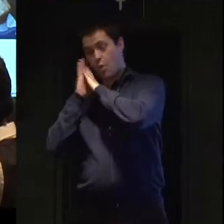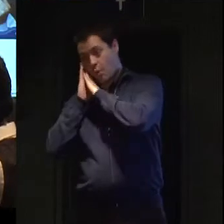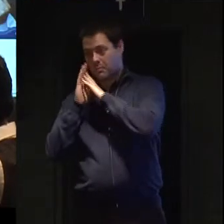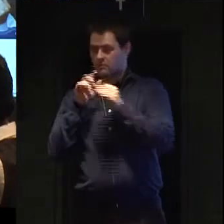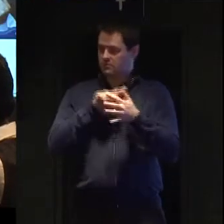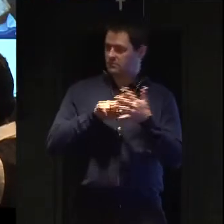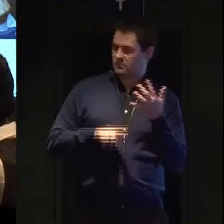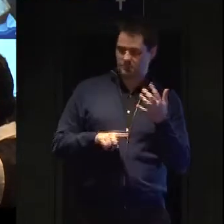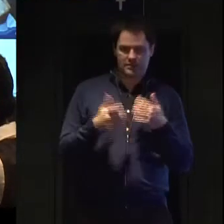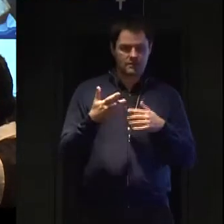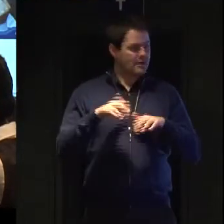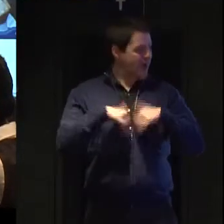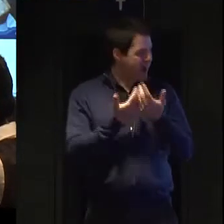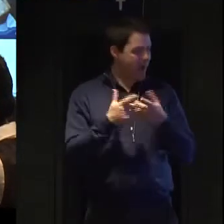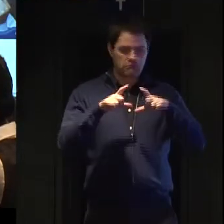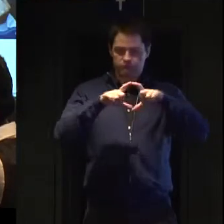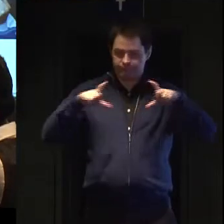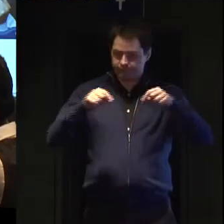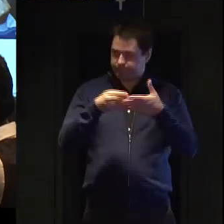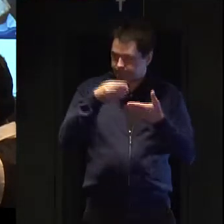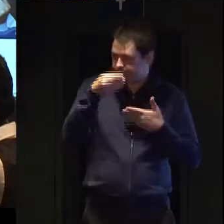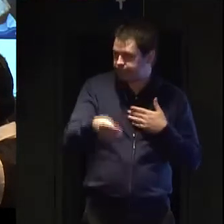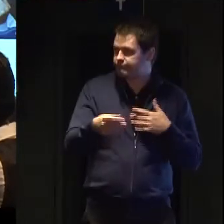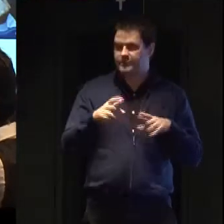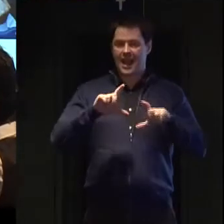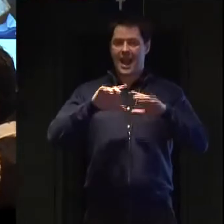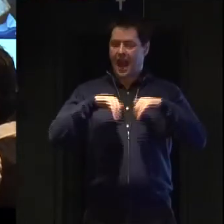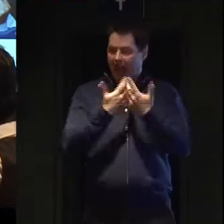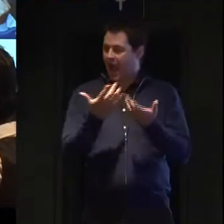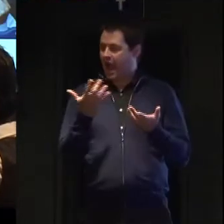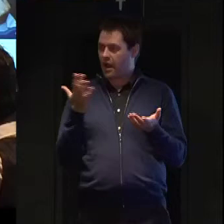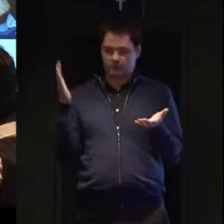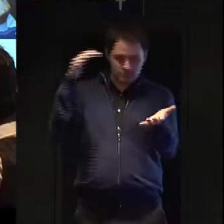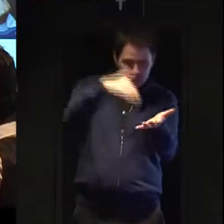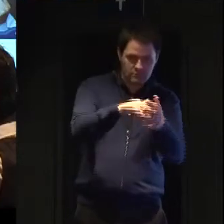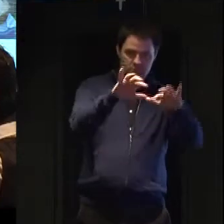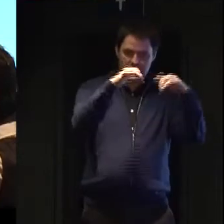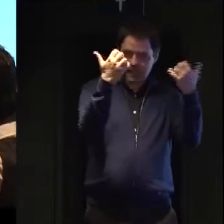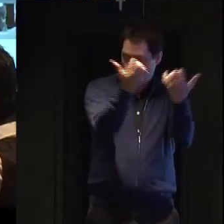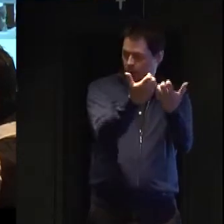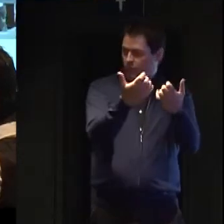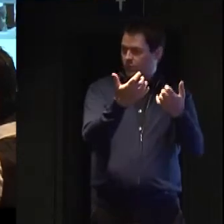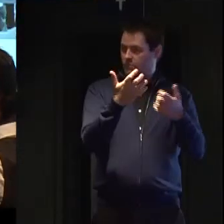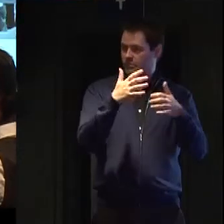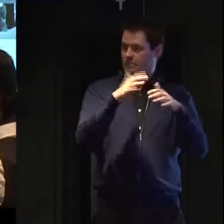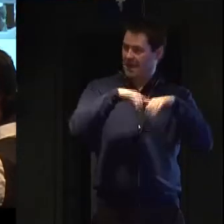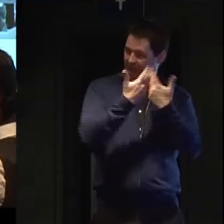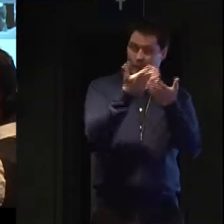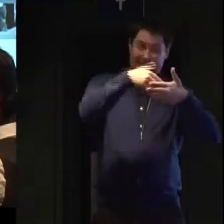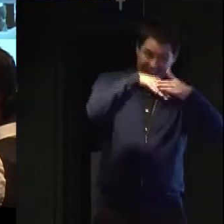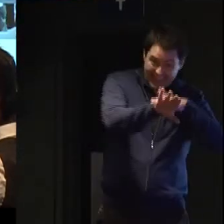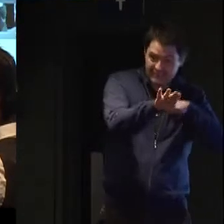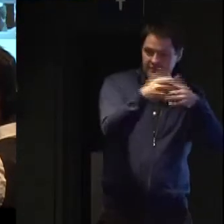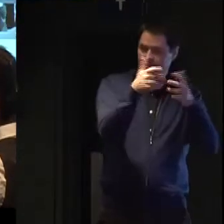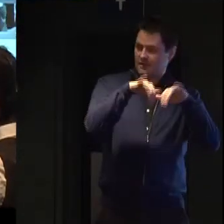the pre-match, what accessibility means to people, all of the areas that you might have to consider. They can flick through it, as you can see, in